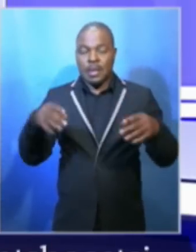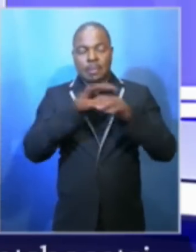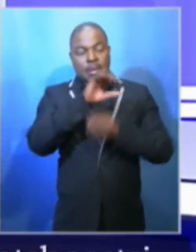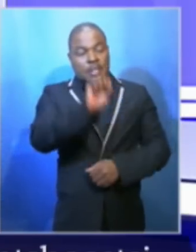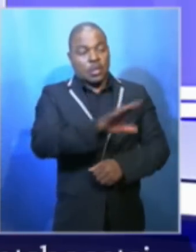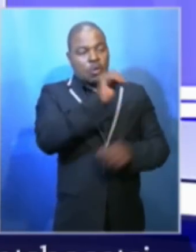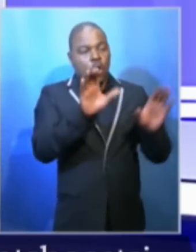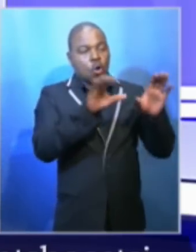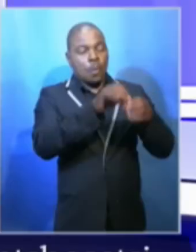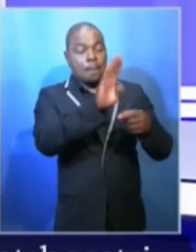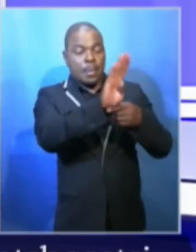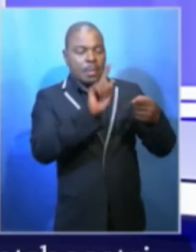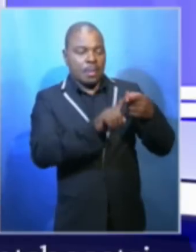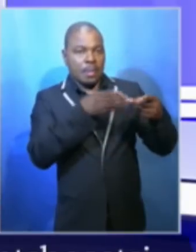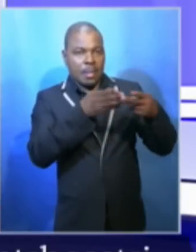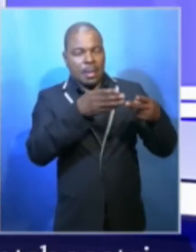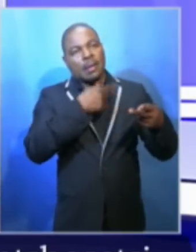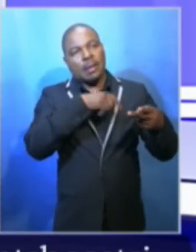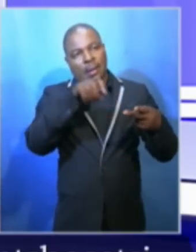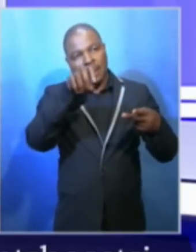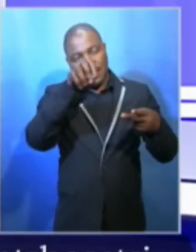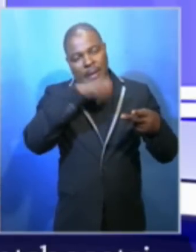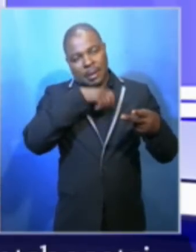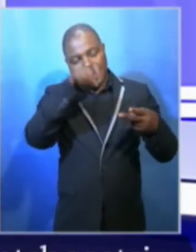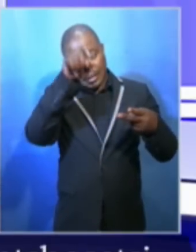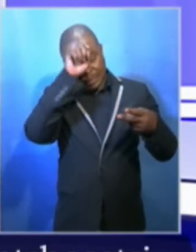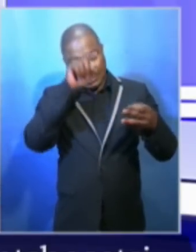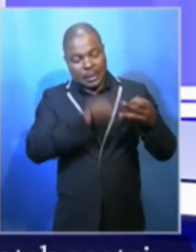Egipto, Angola le Zimbabwe.